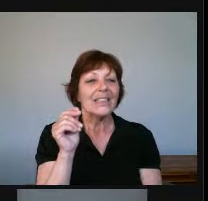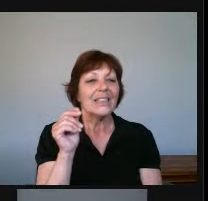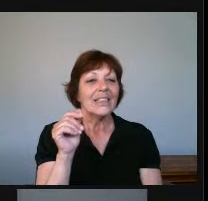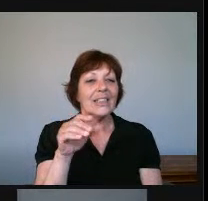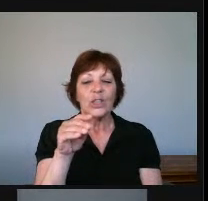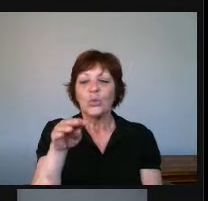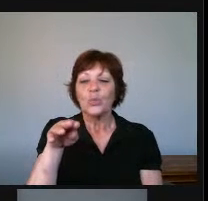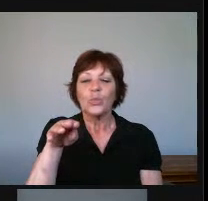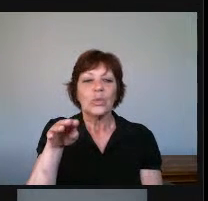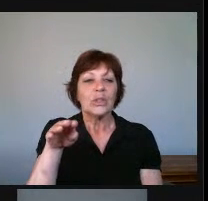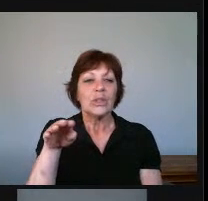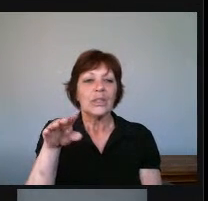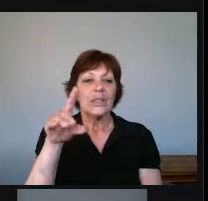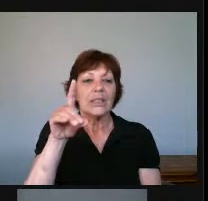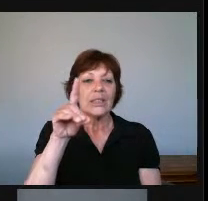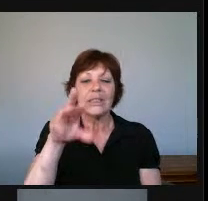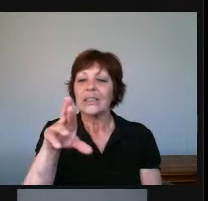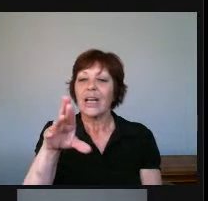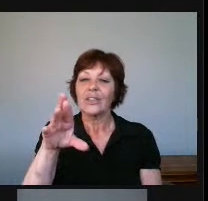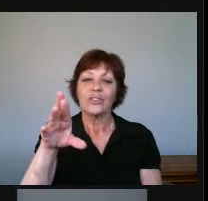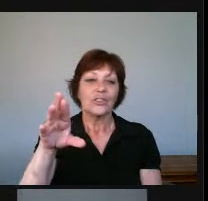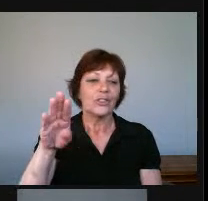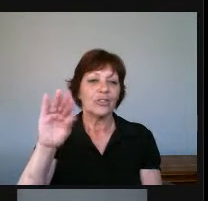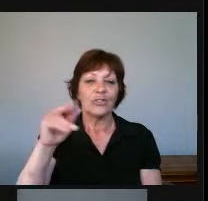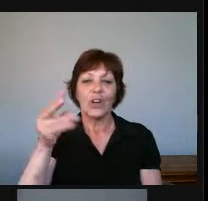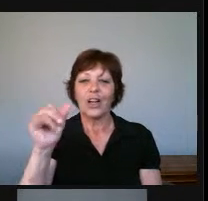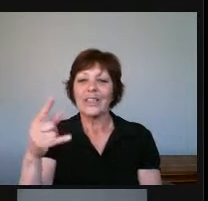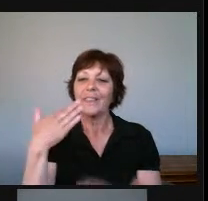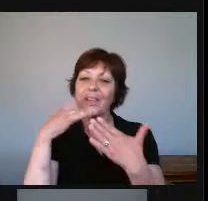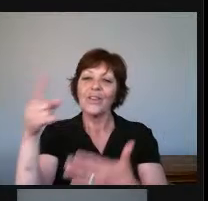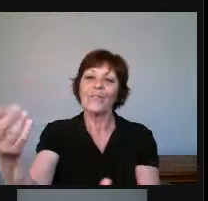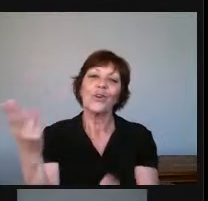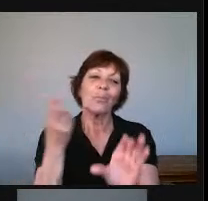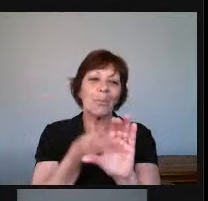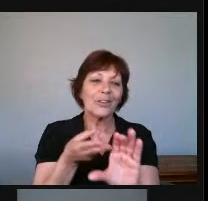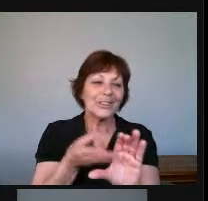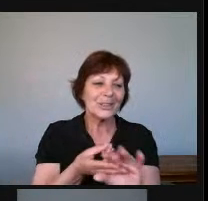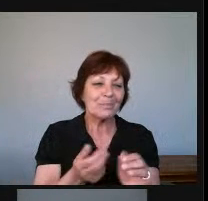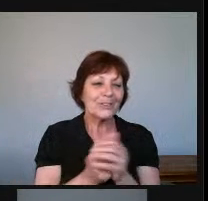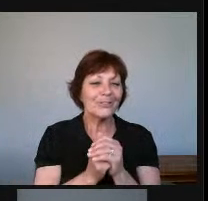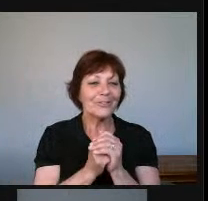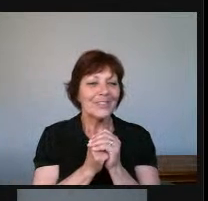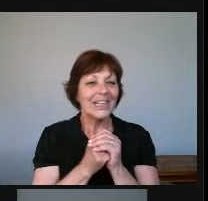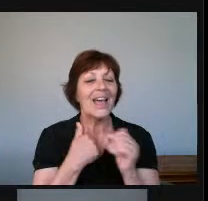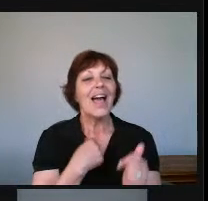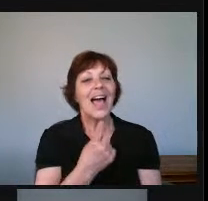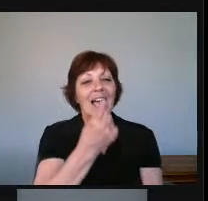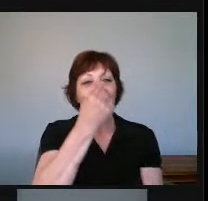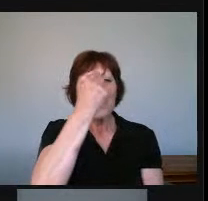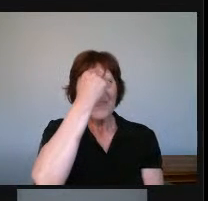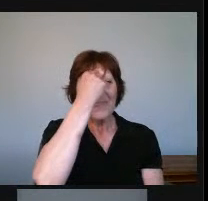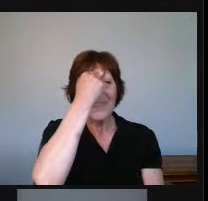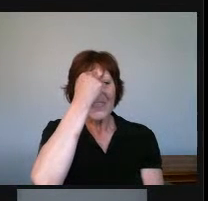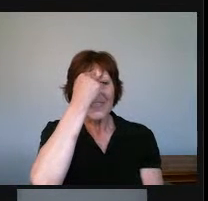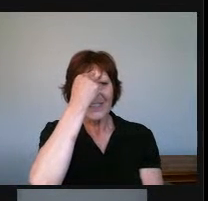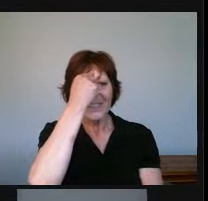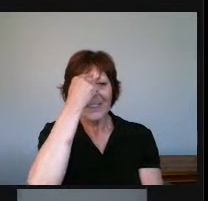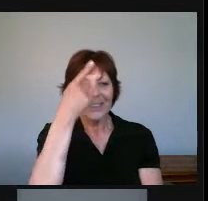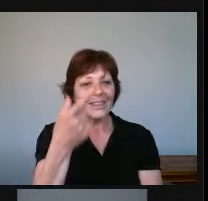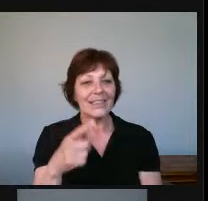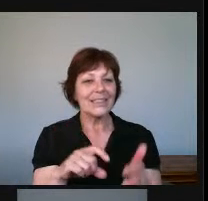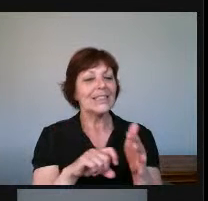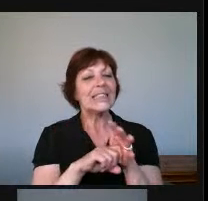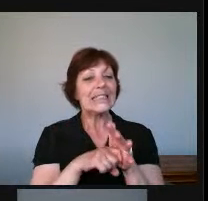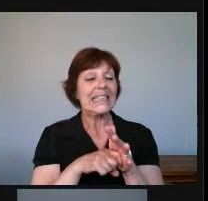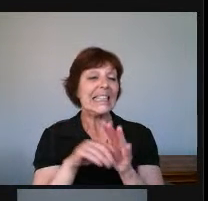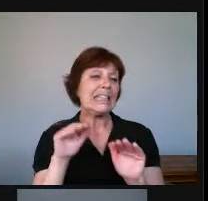Bruce, appreciate his participation. I think that just the key here, just